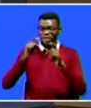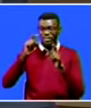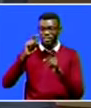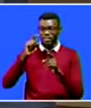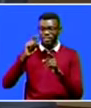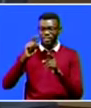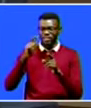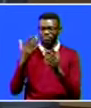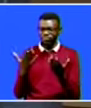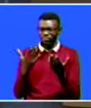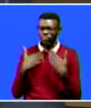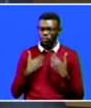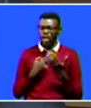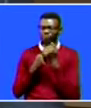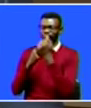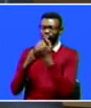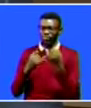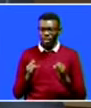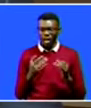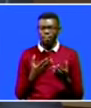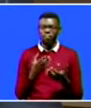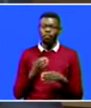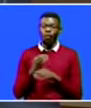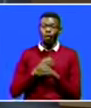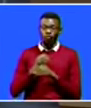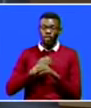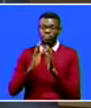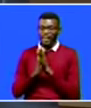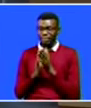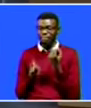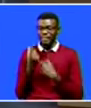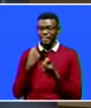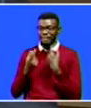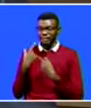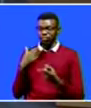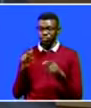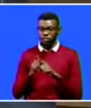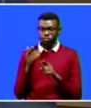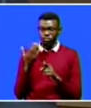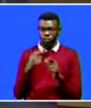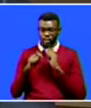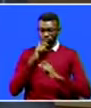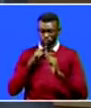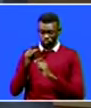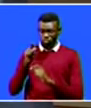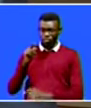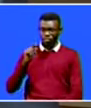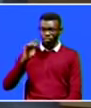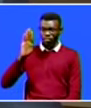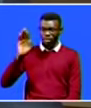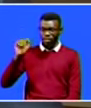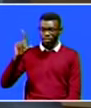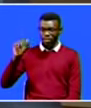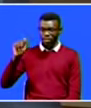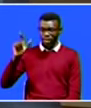unlock exports in areas such as tea and coffee. Speaking at a news briefing earlier today, Jalal Balala, the executive director